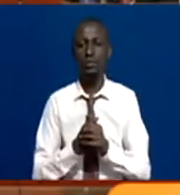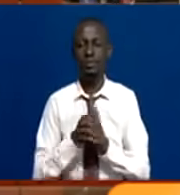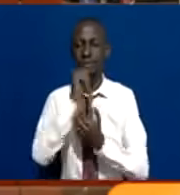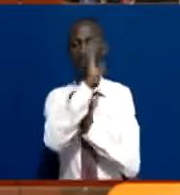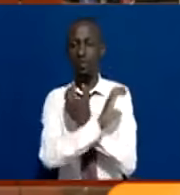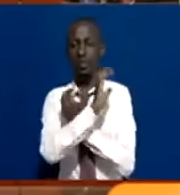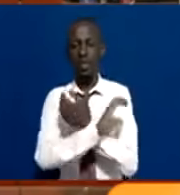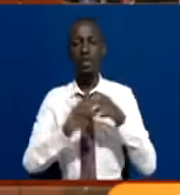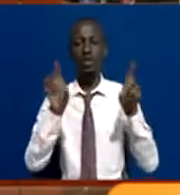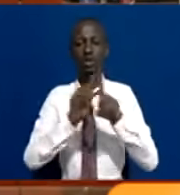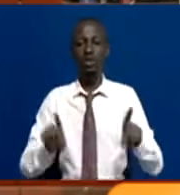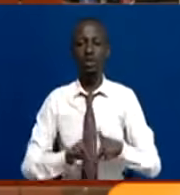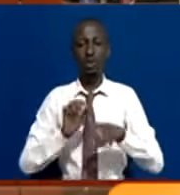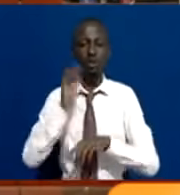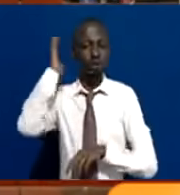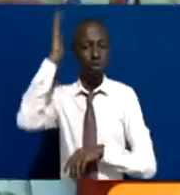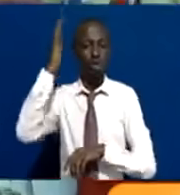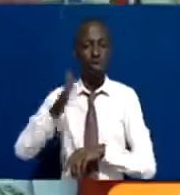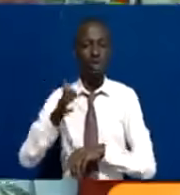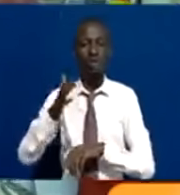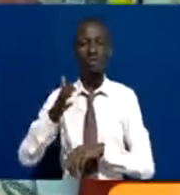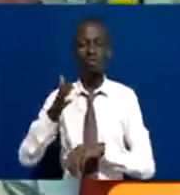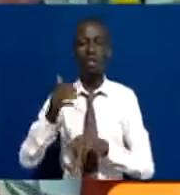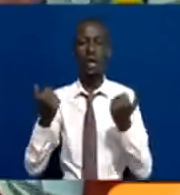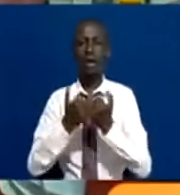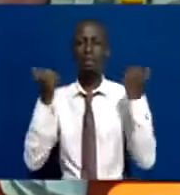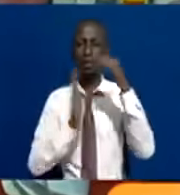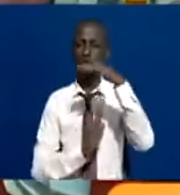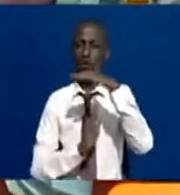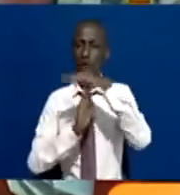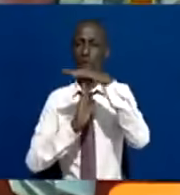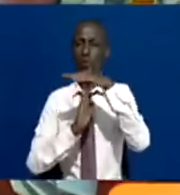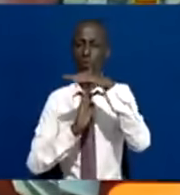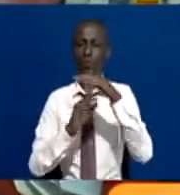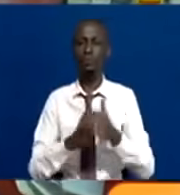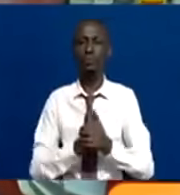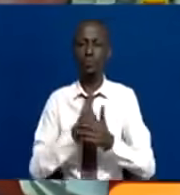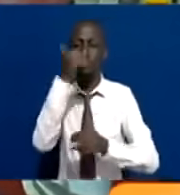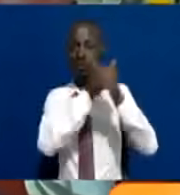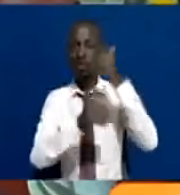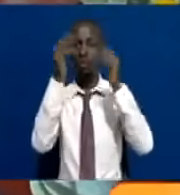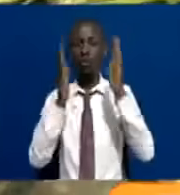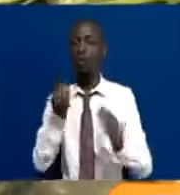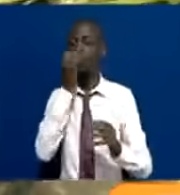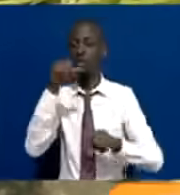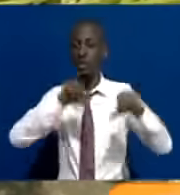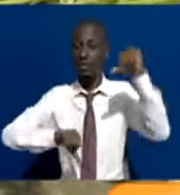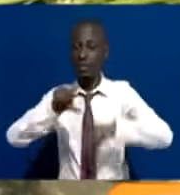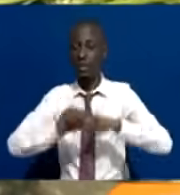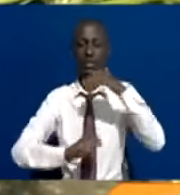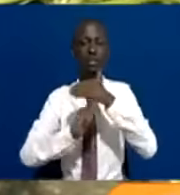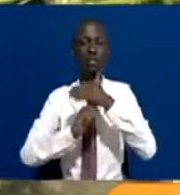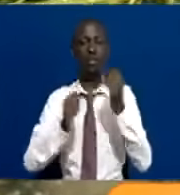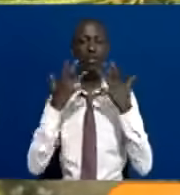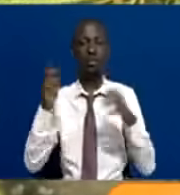country a lot of visibility. Professor Catherine Kunyanga, an associate professor in food science and technology,